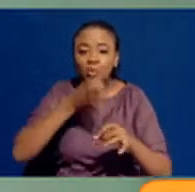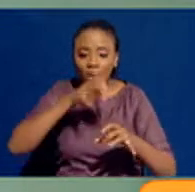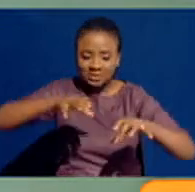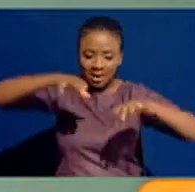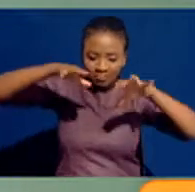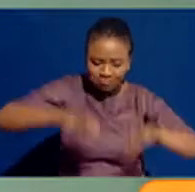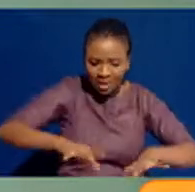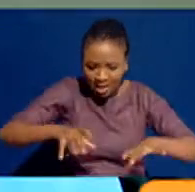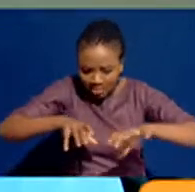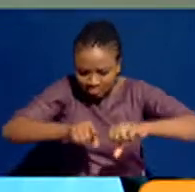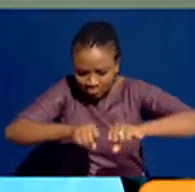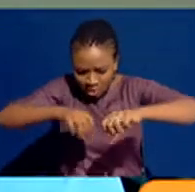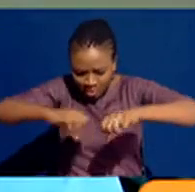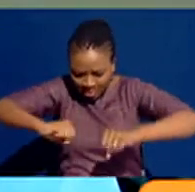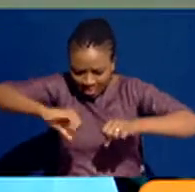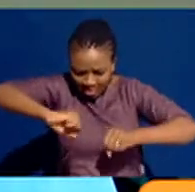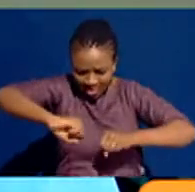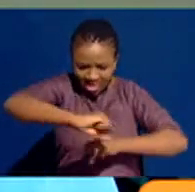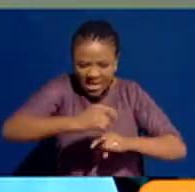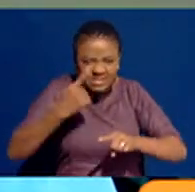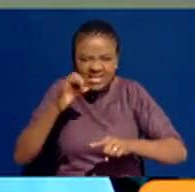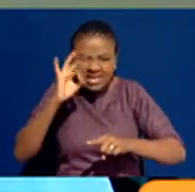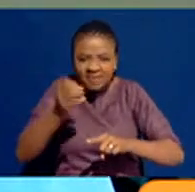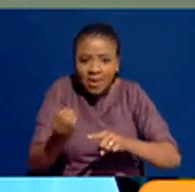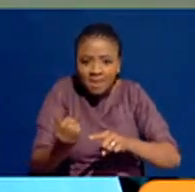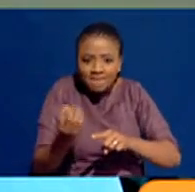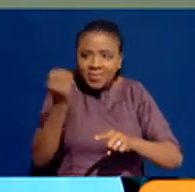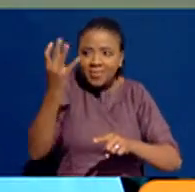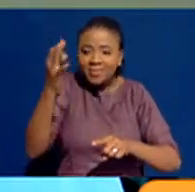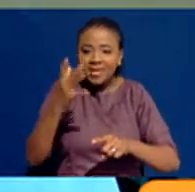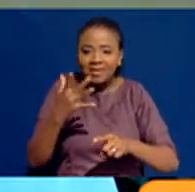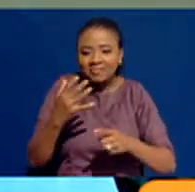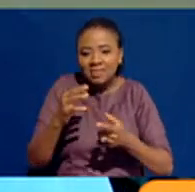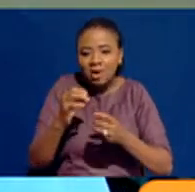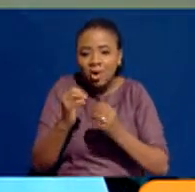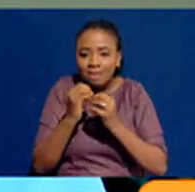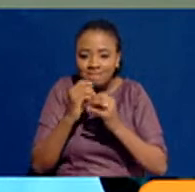staple line is intact, there'll be no leak. Obviously bleeding we see